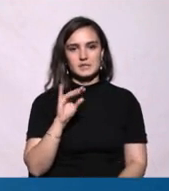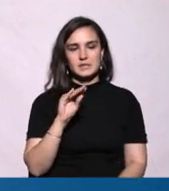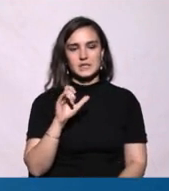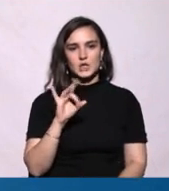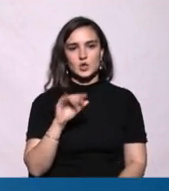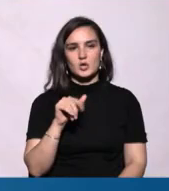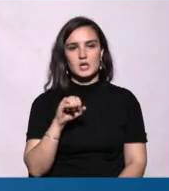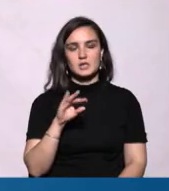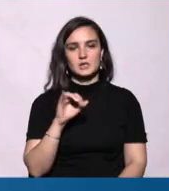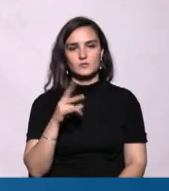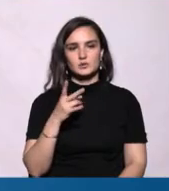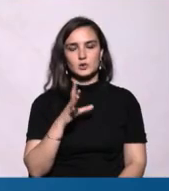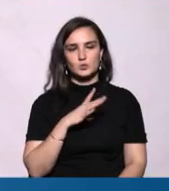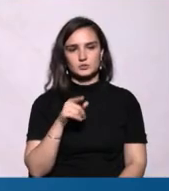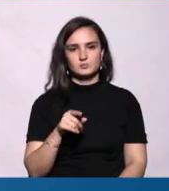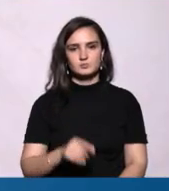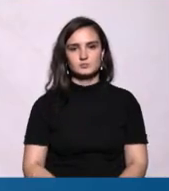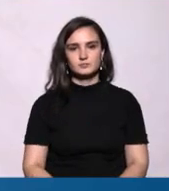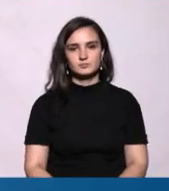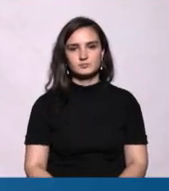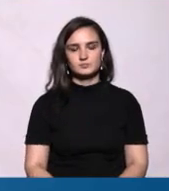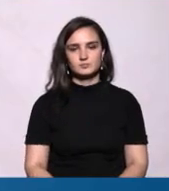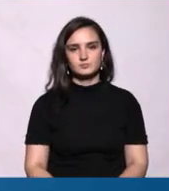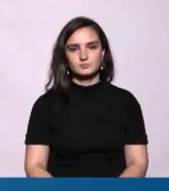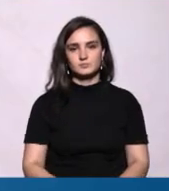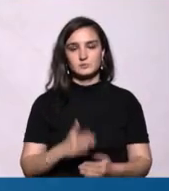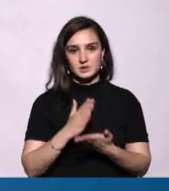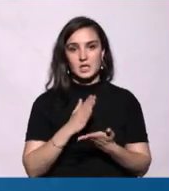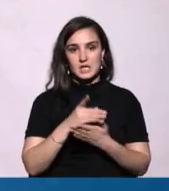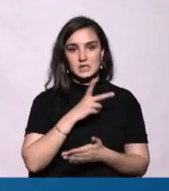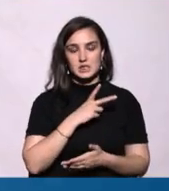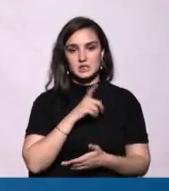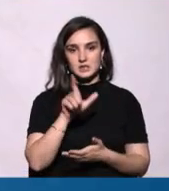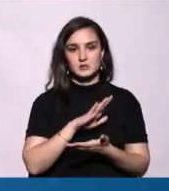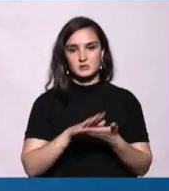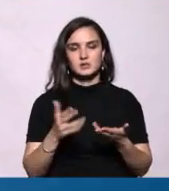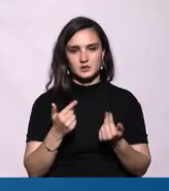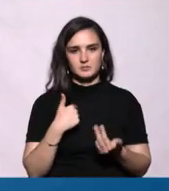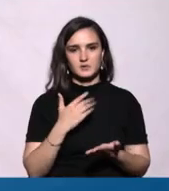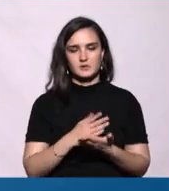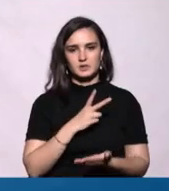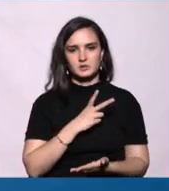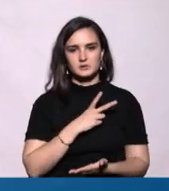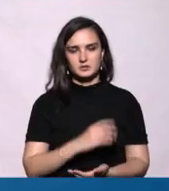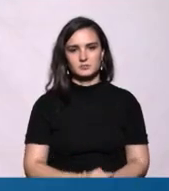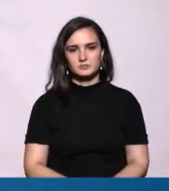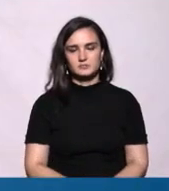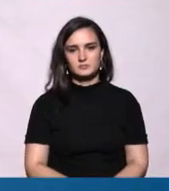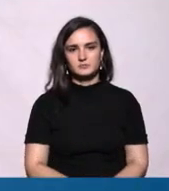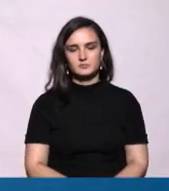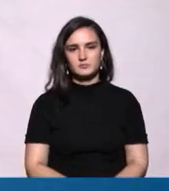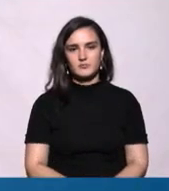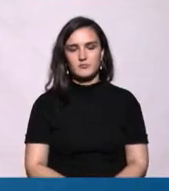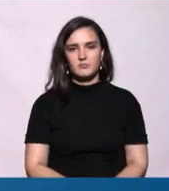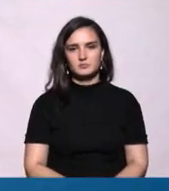and it should be like that. Are you from England? Yes, I am. Great job.